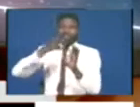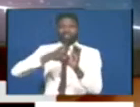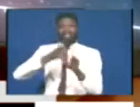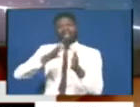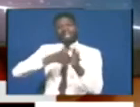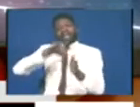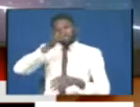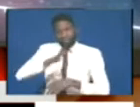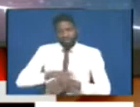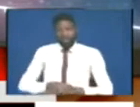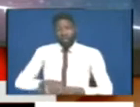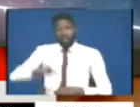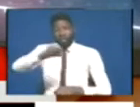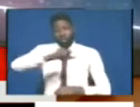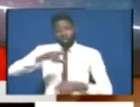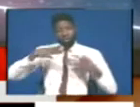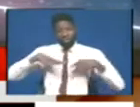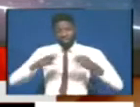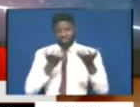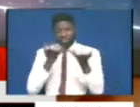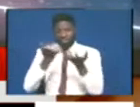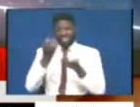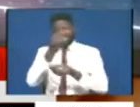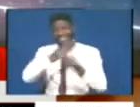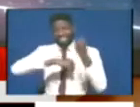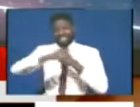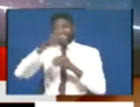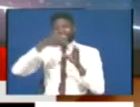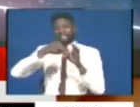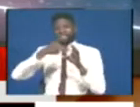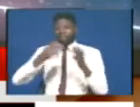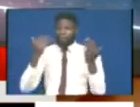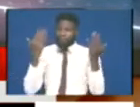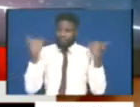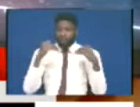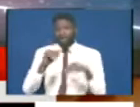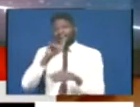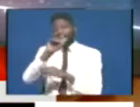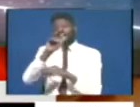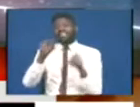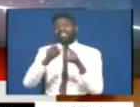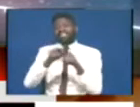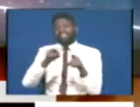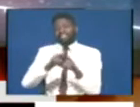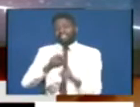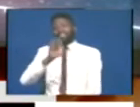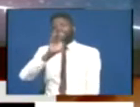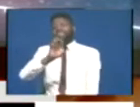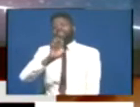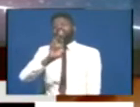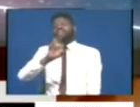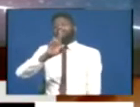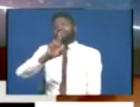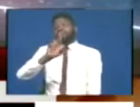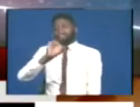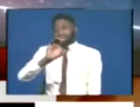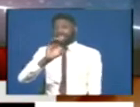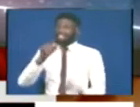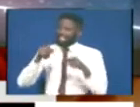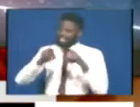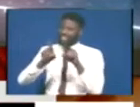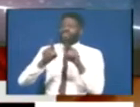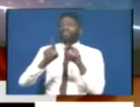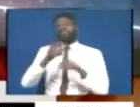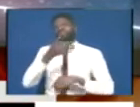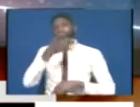fuel retailers in Meru are urging the Energy Regulatory Commission to return the wholesale cap for them